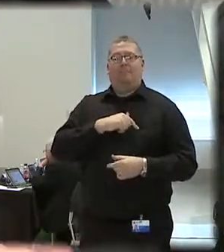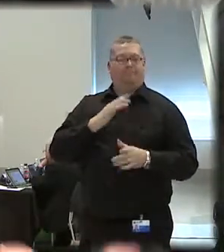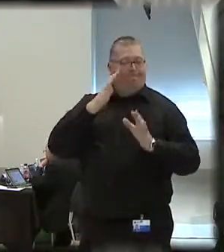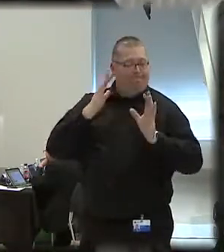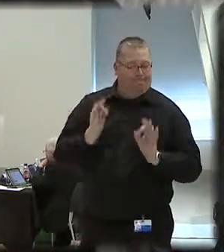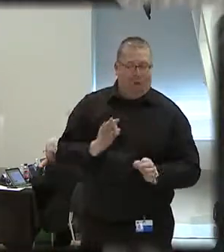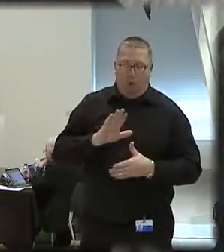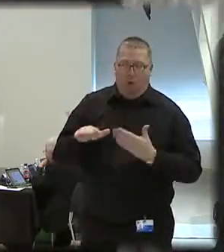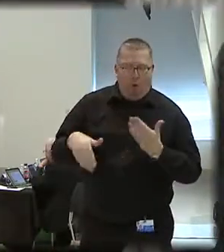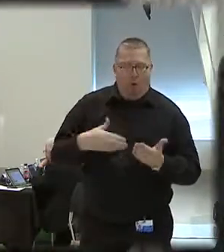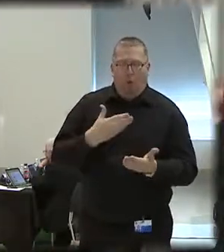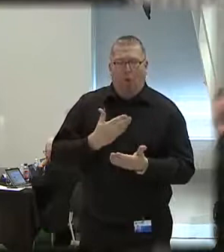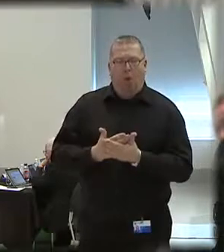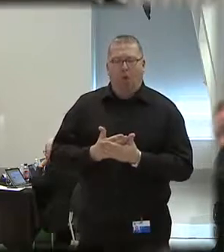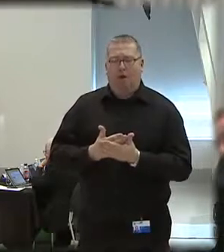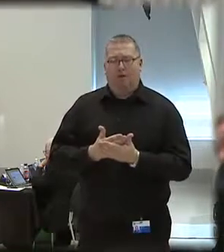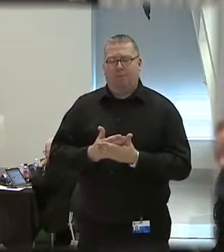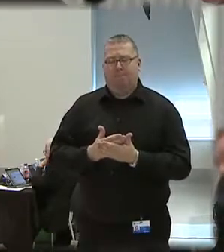the